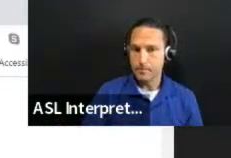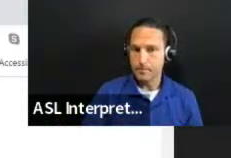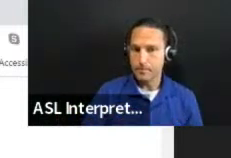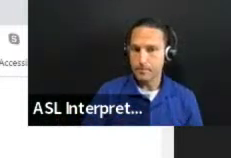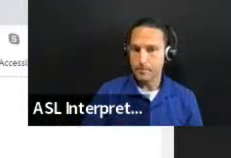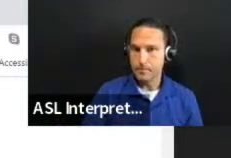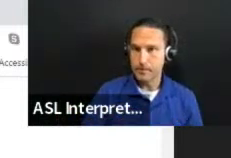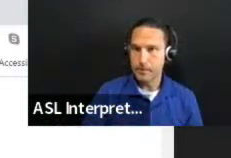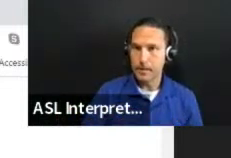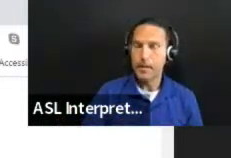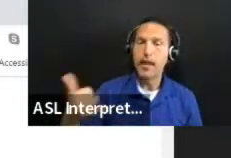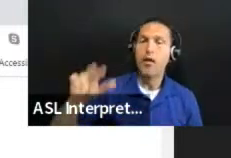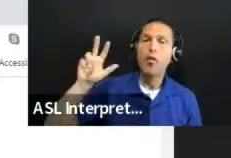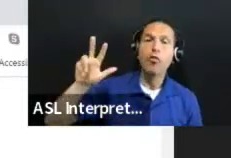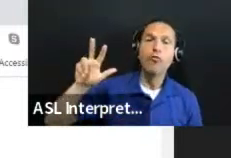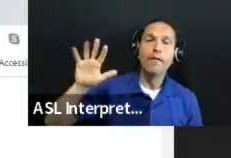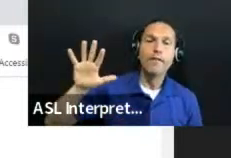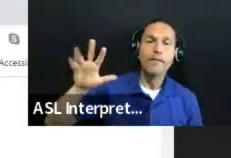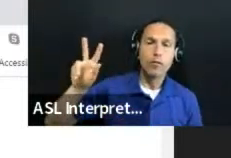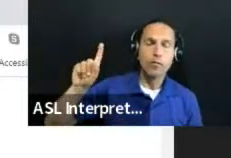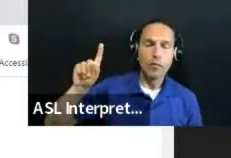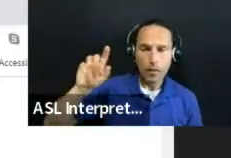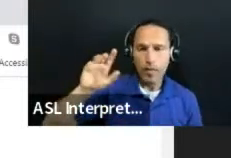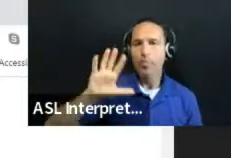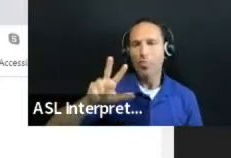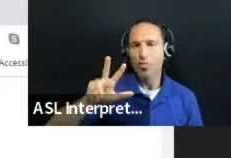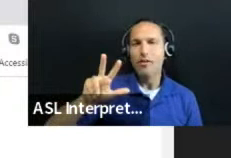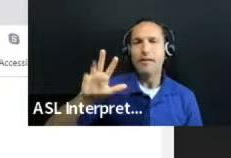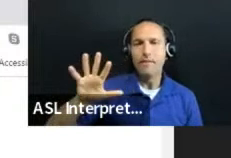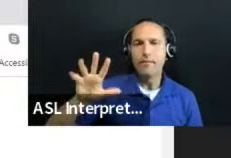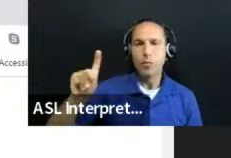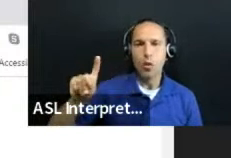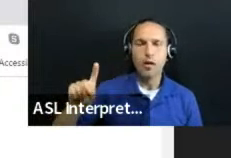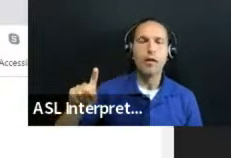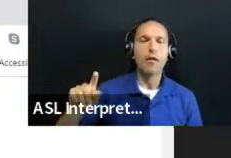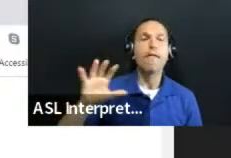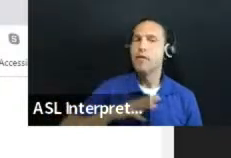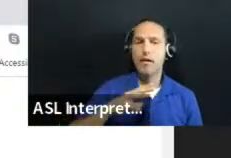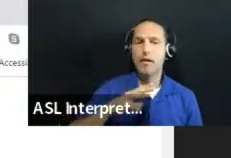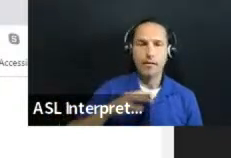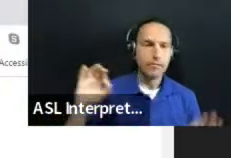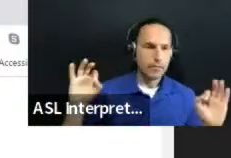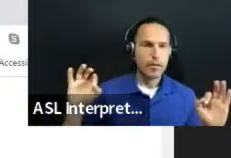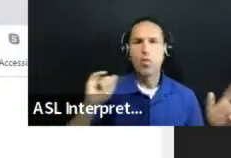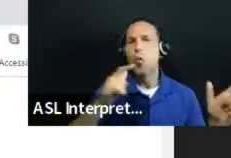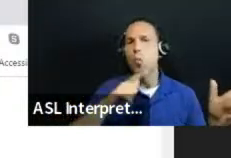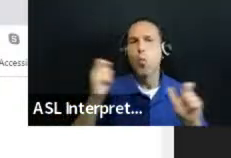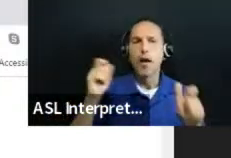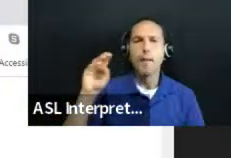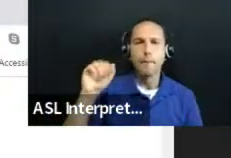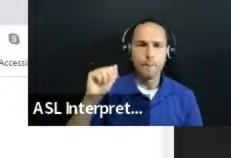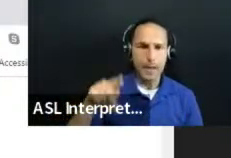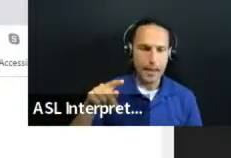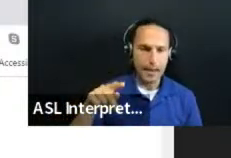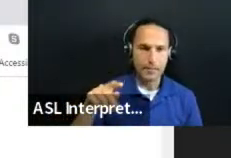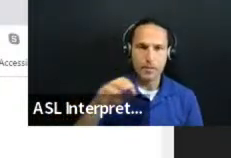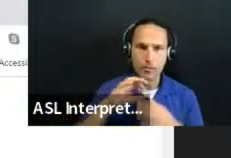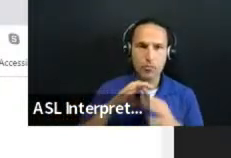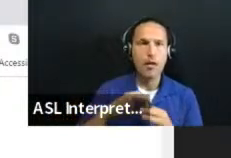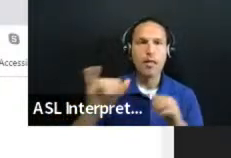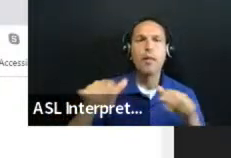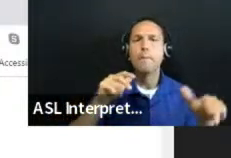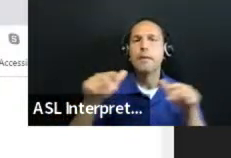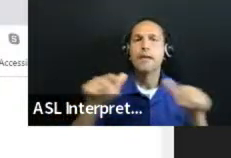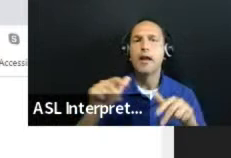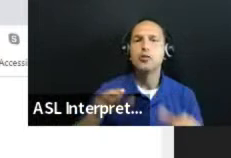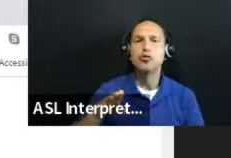3:51 Yeah. p.m. 3:51. Okay. All right. So yeah, here's a quick map on pedestrian